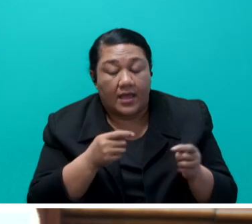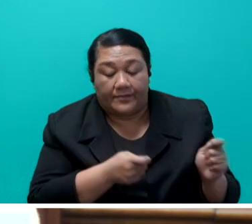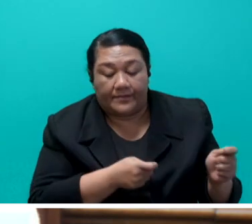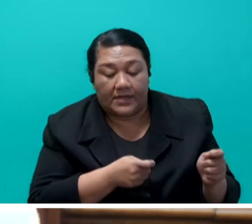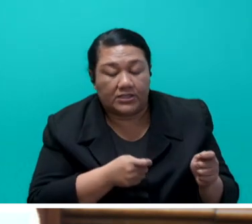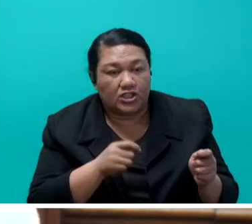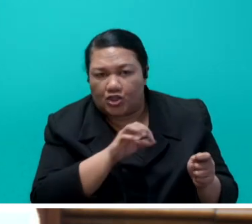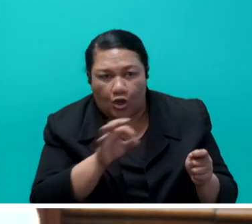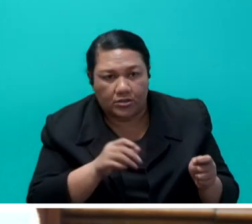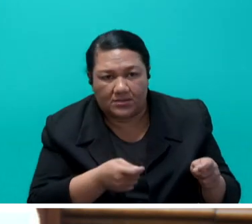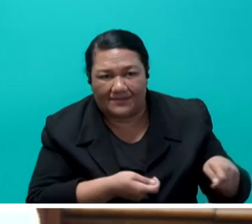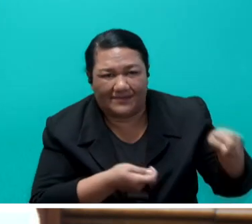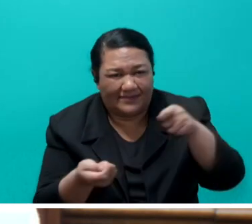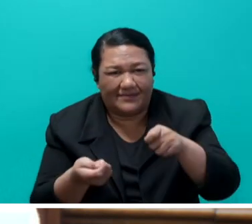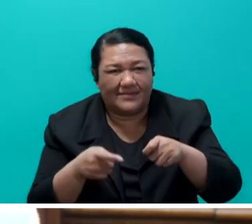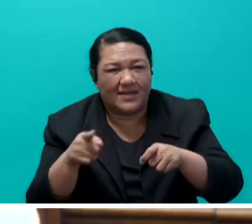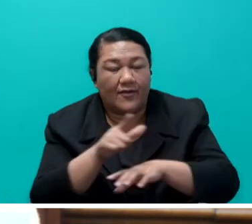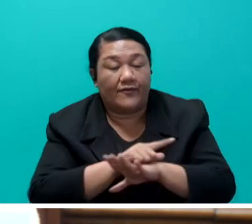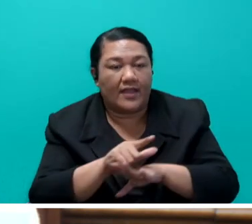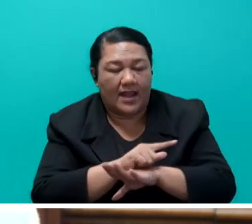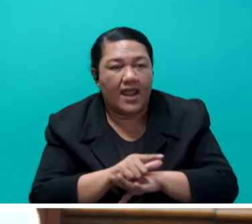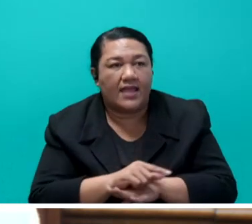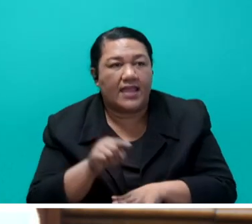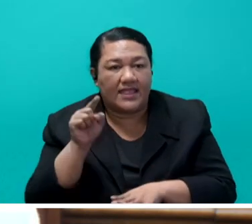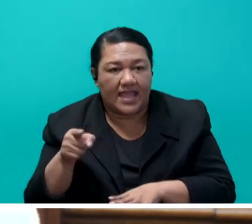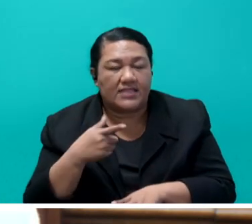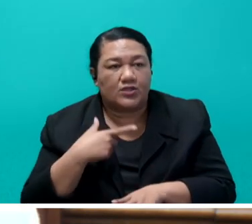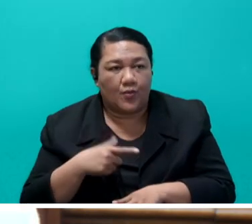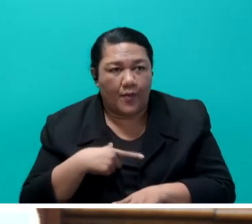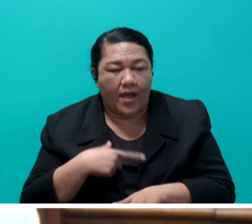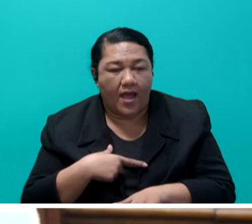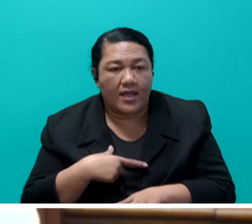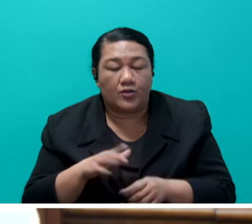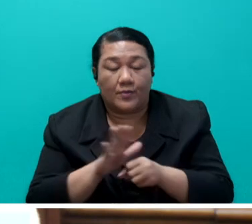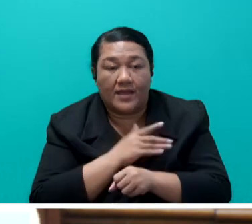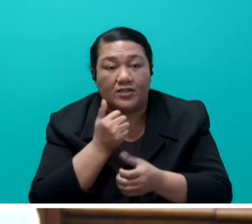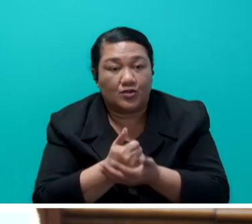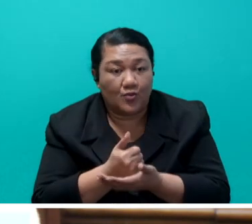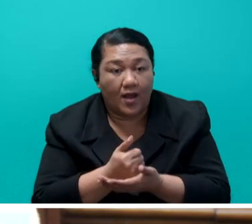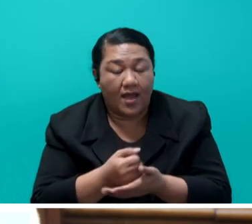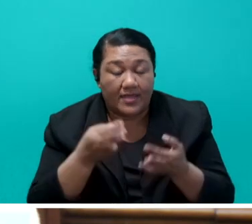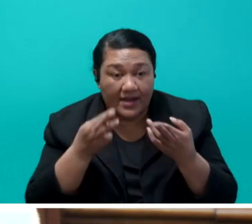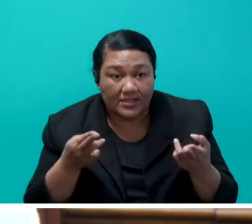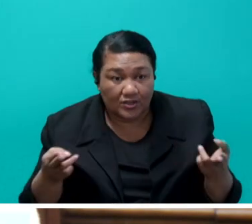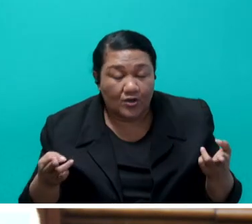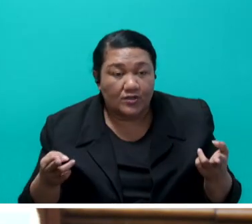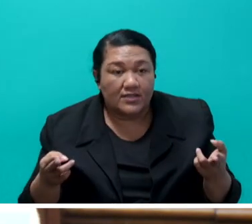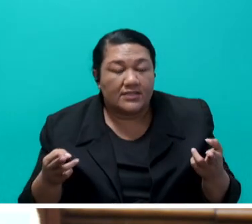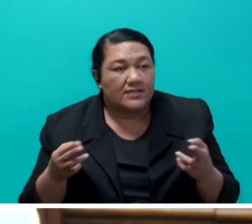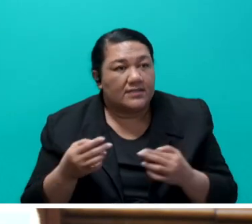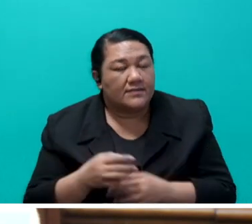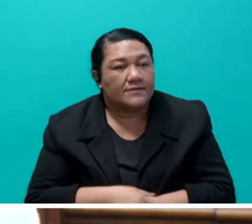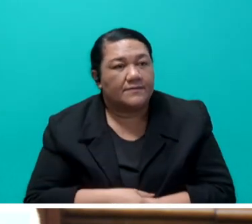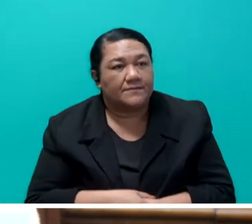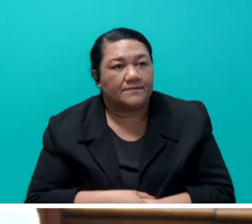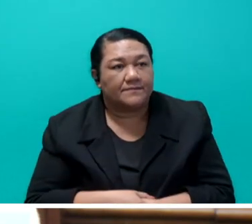and the ongoing maintenance of these tanks requires significant resources. By implementing the slow